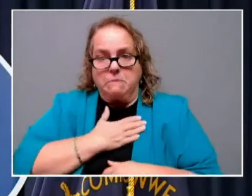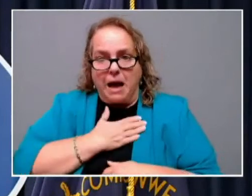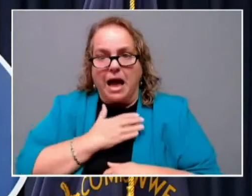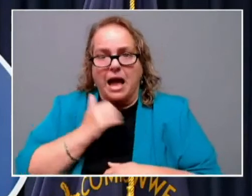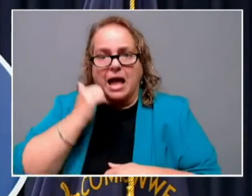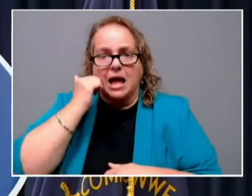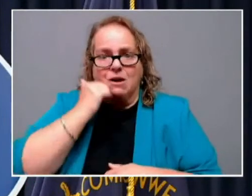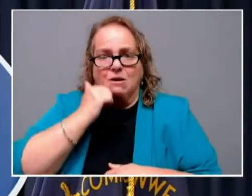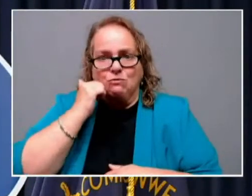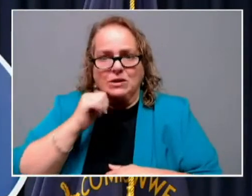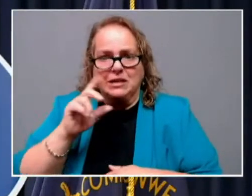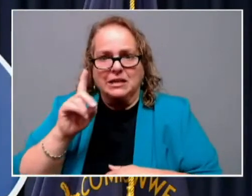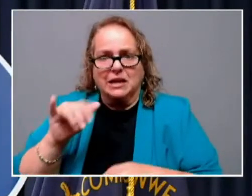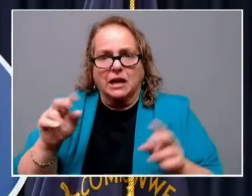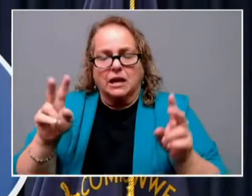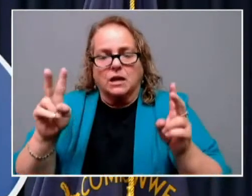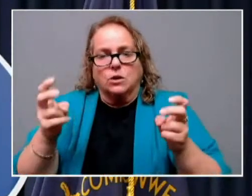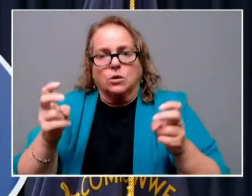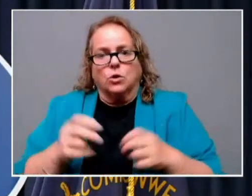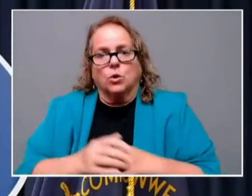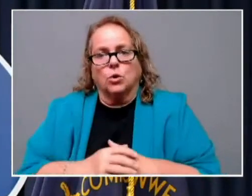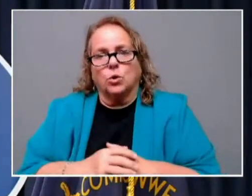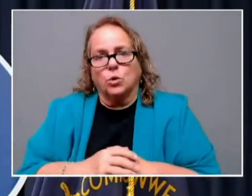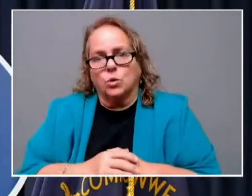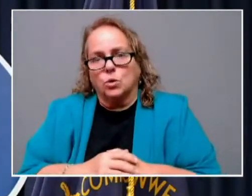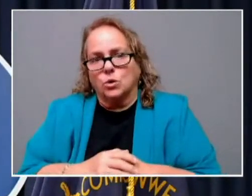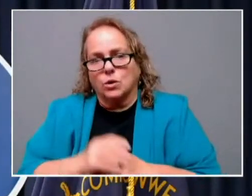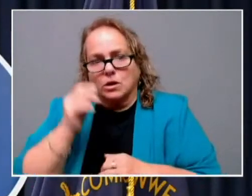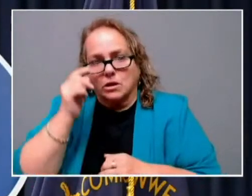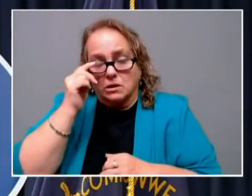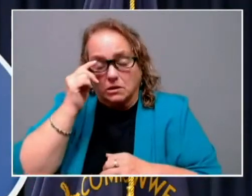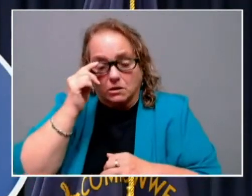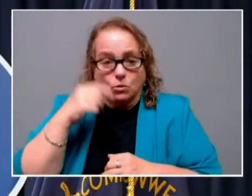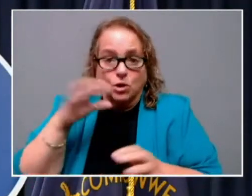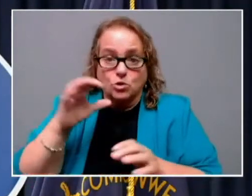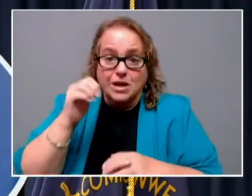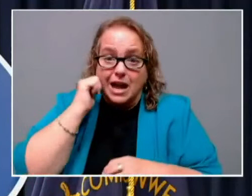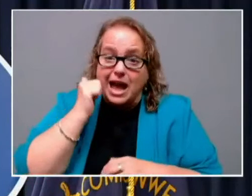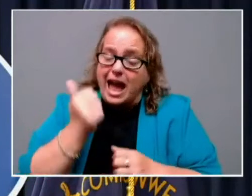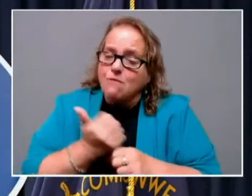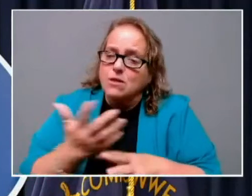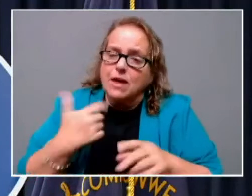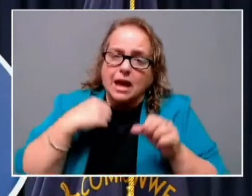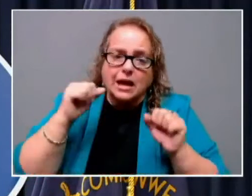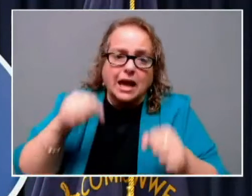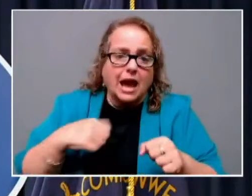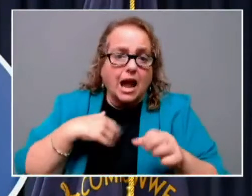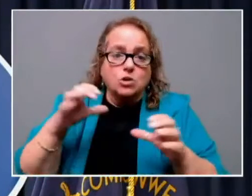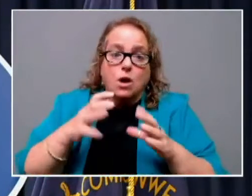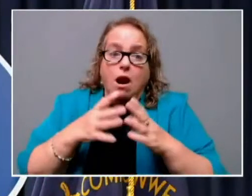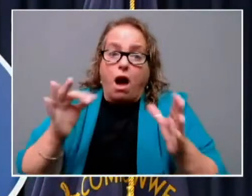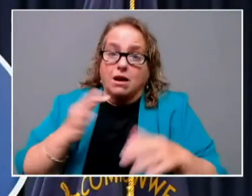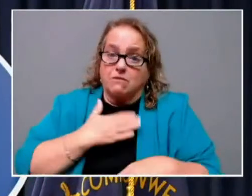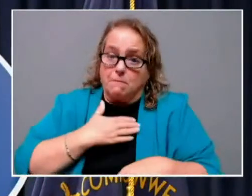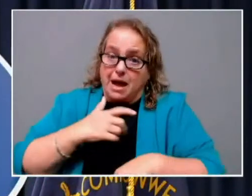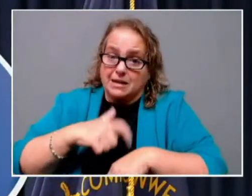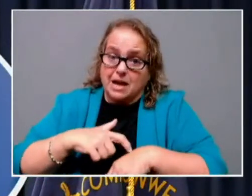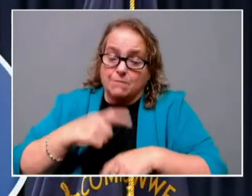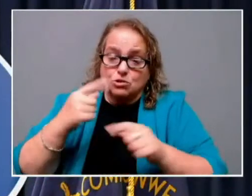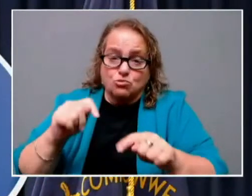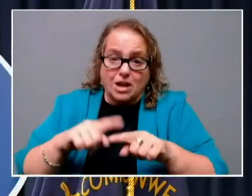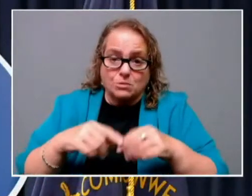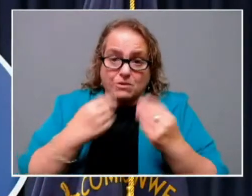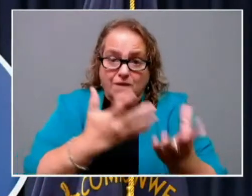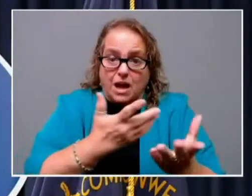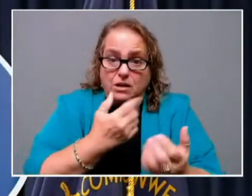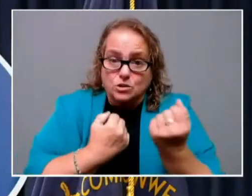We're doing everything we can. And I'm spending a lot of my time trying to provide support to her and to hospitals